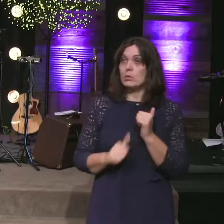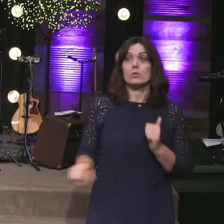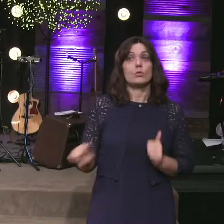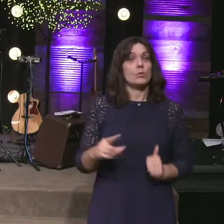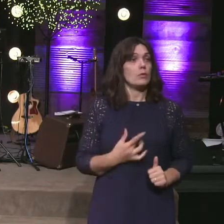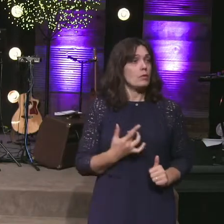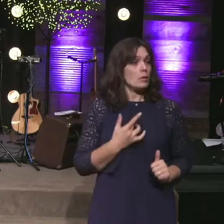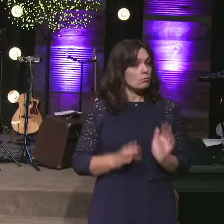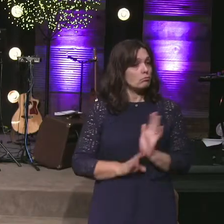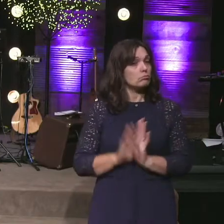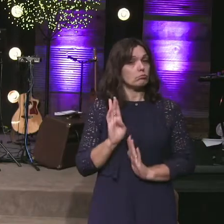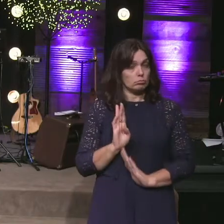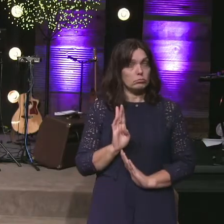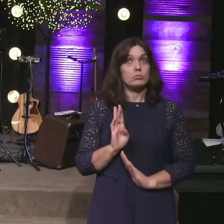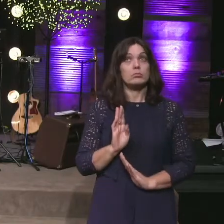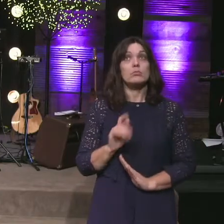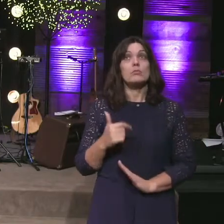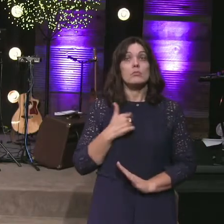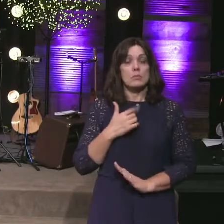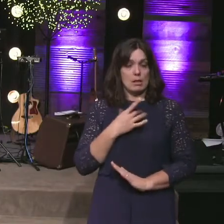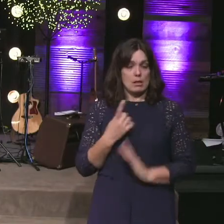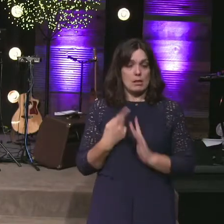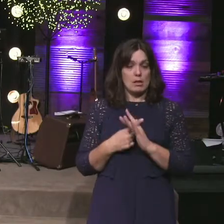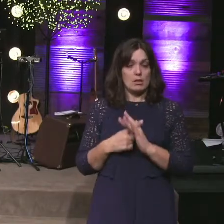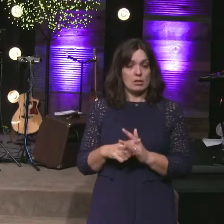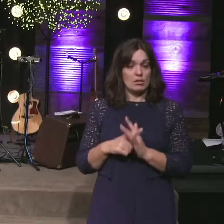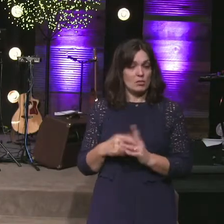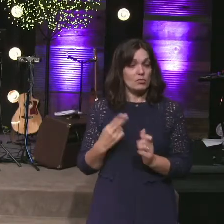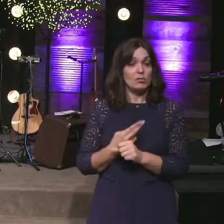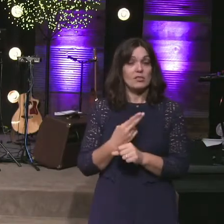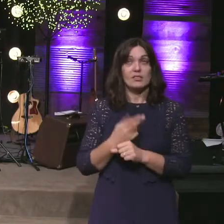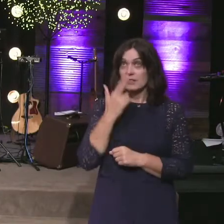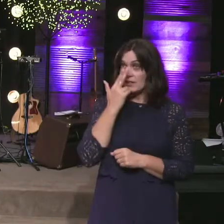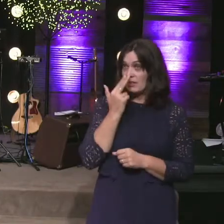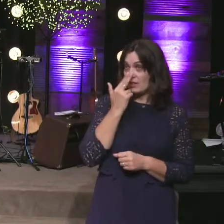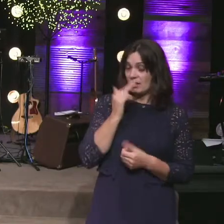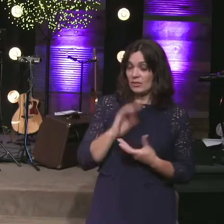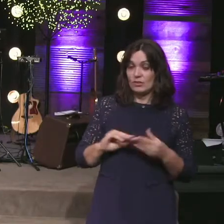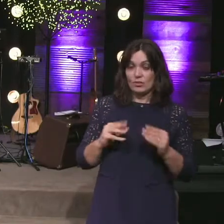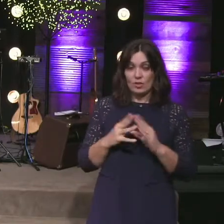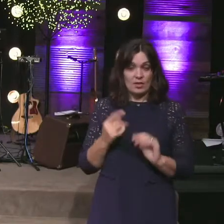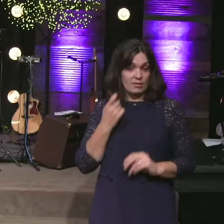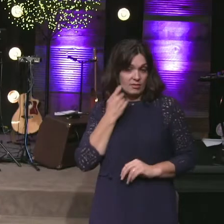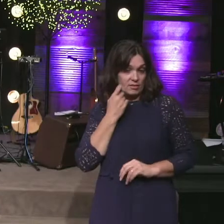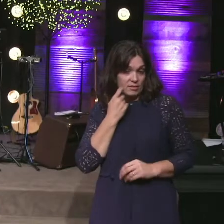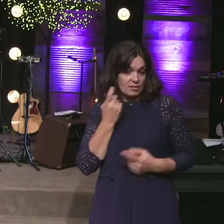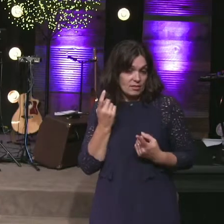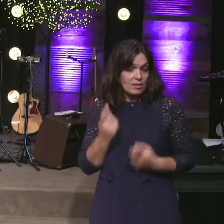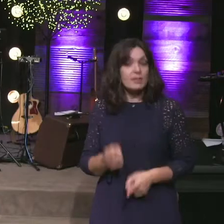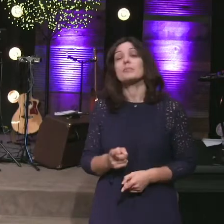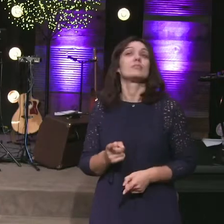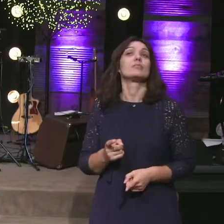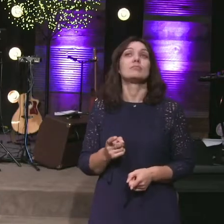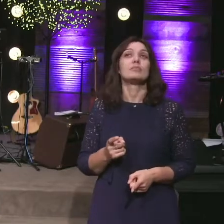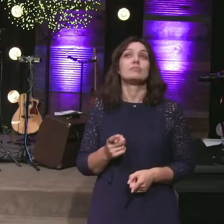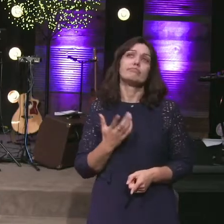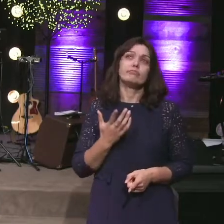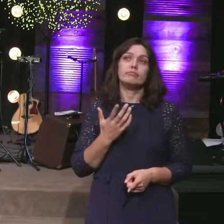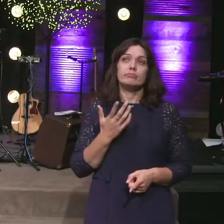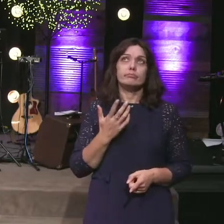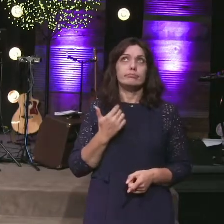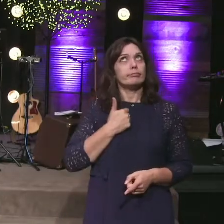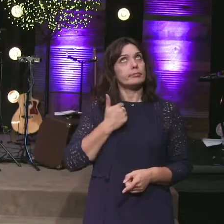So I always like to start with kind of a funny story. And something happened to me the other day that was funny in my own